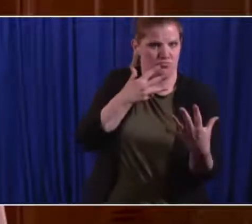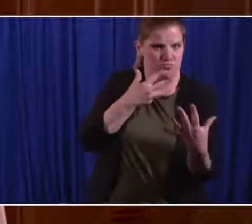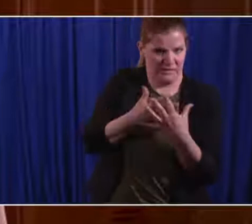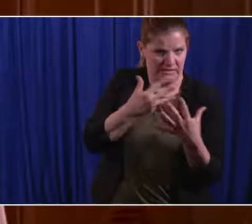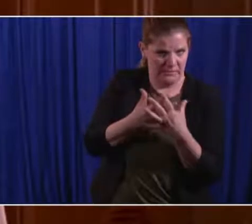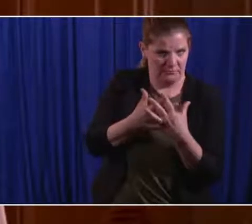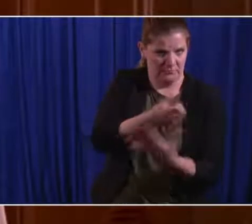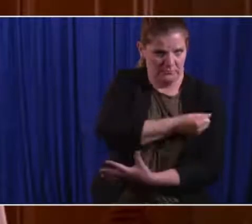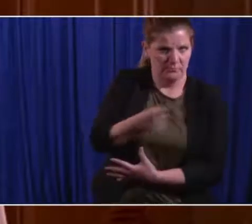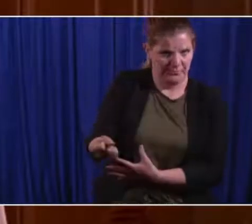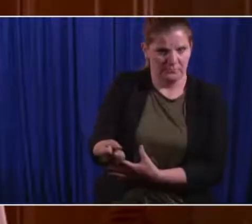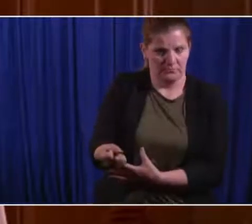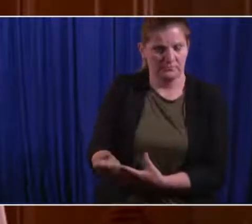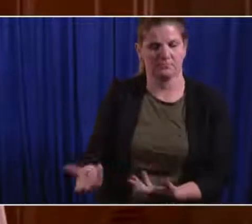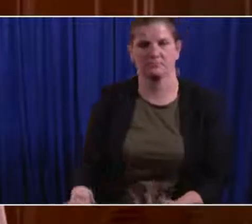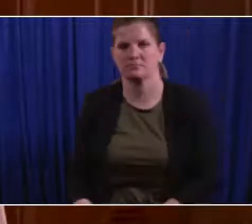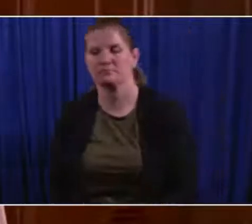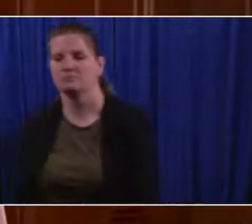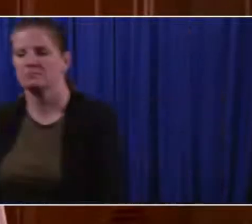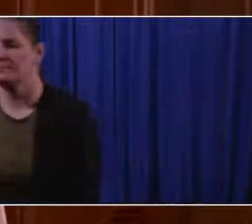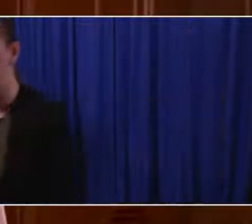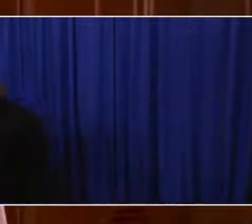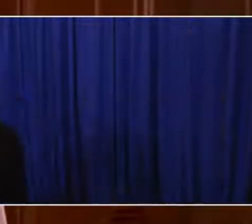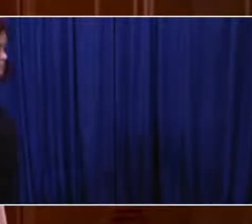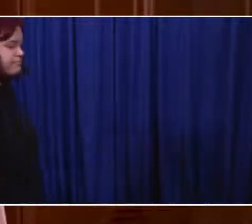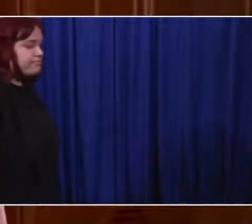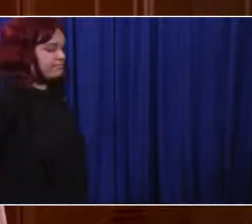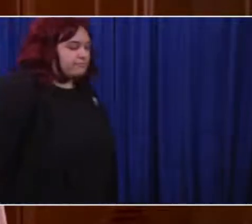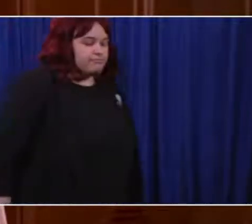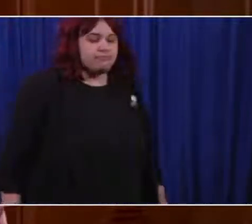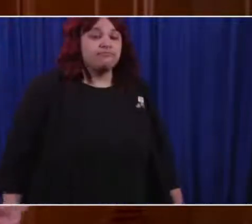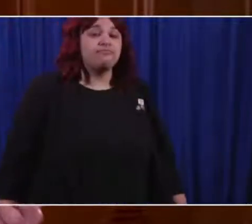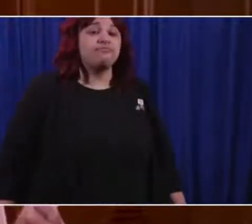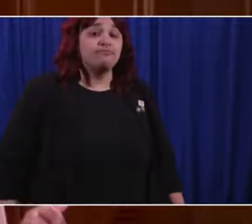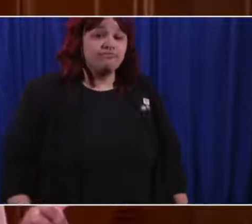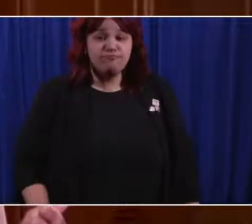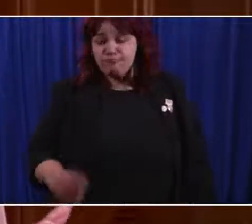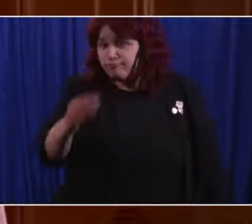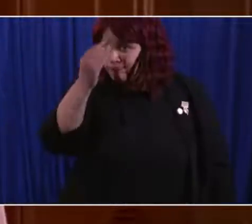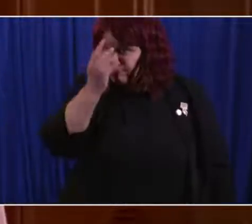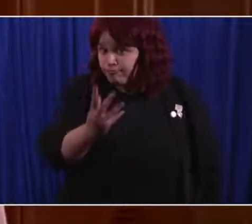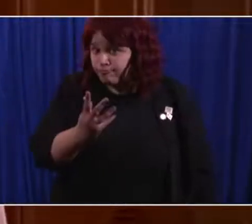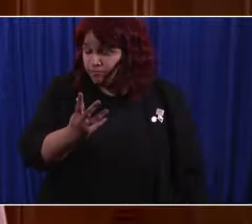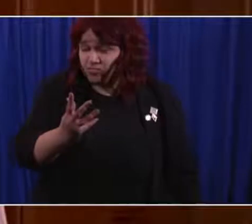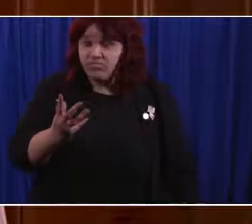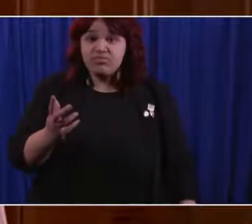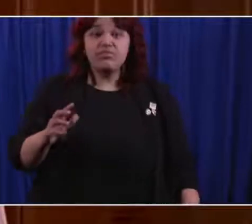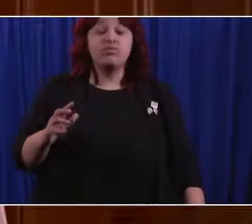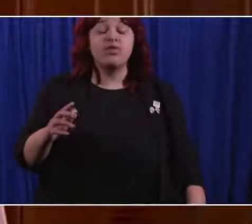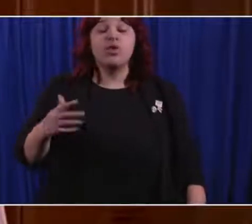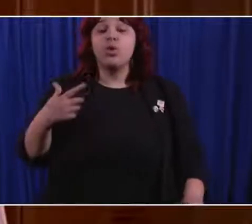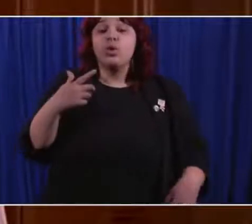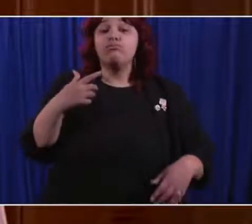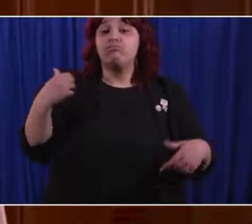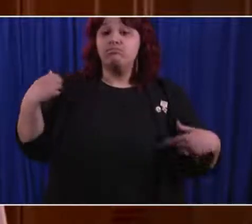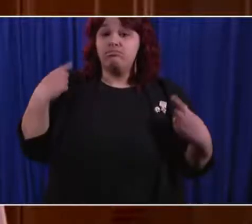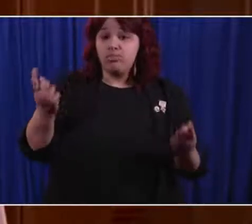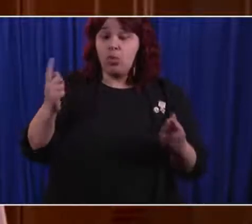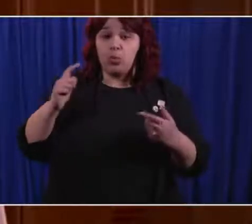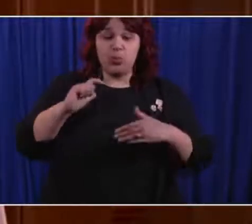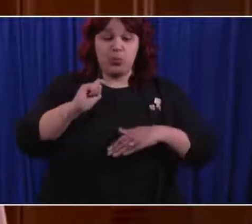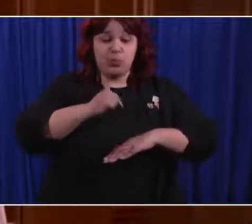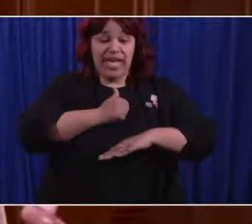every opening. So if we said people, for example, who are